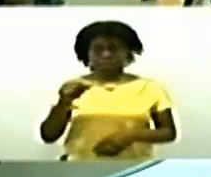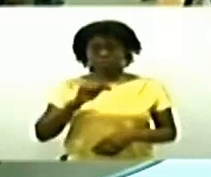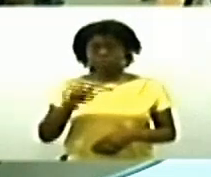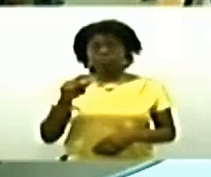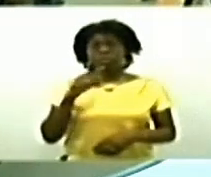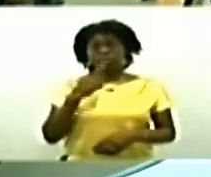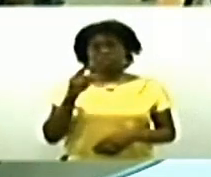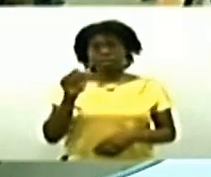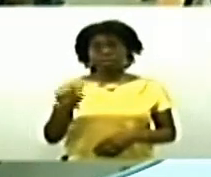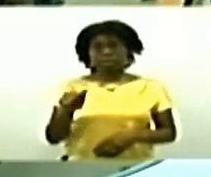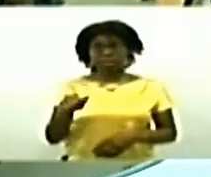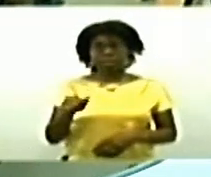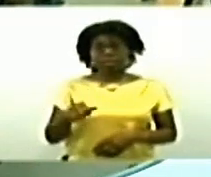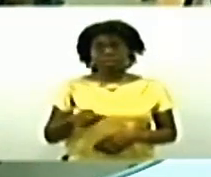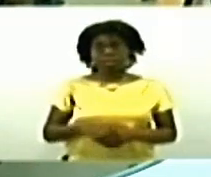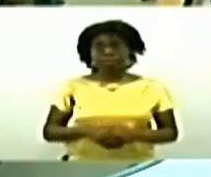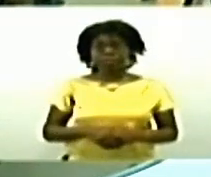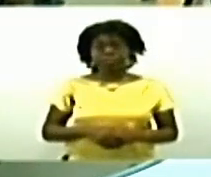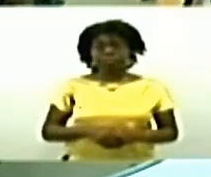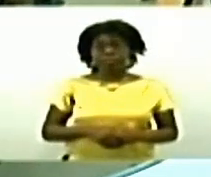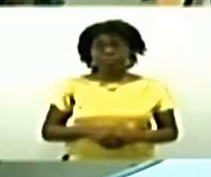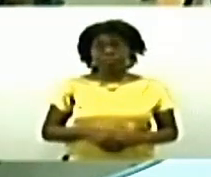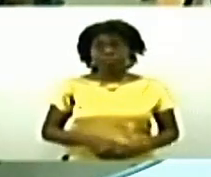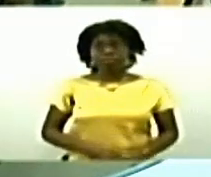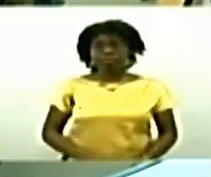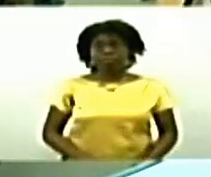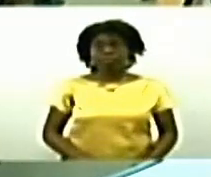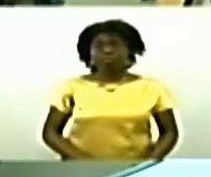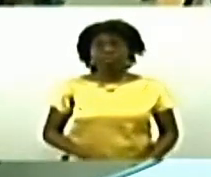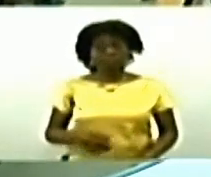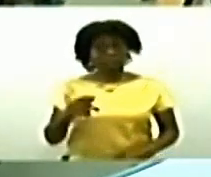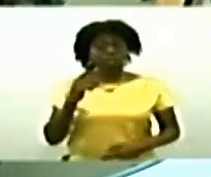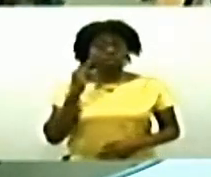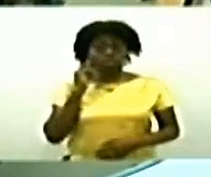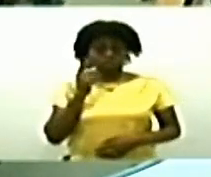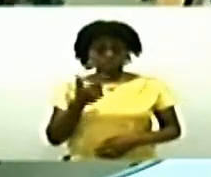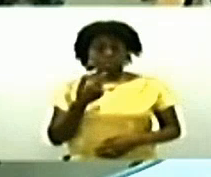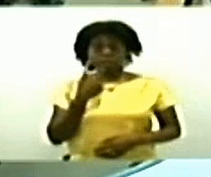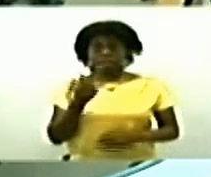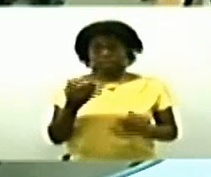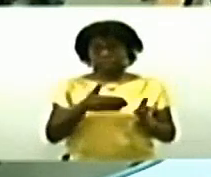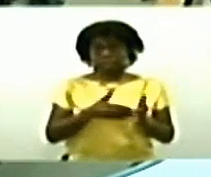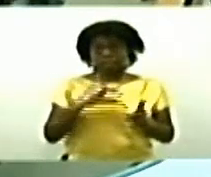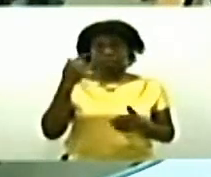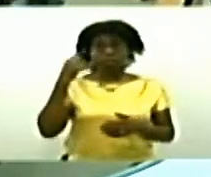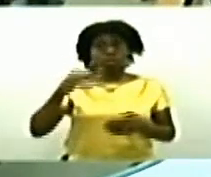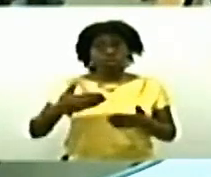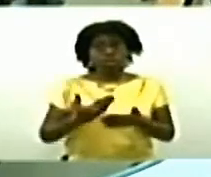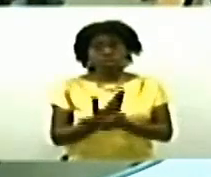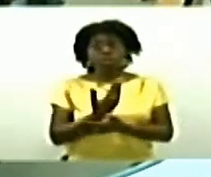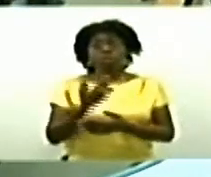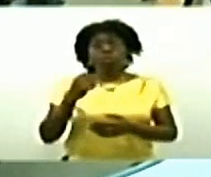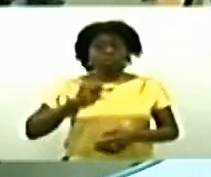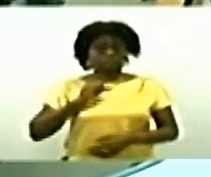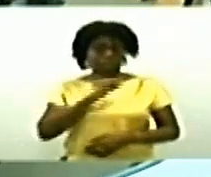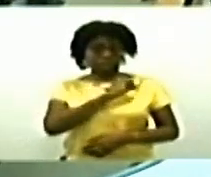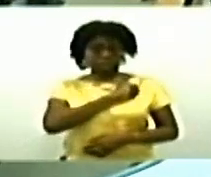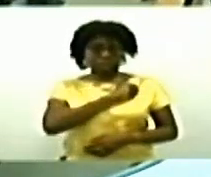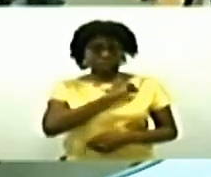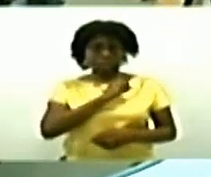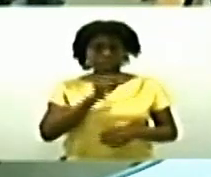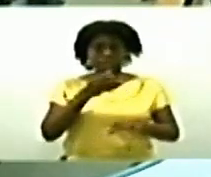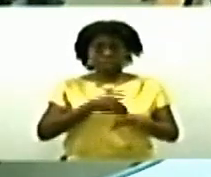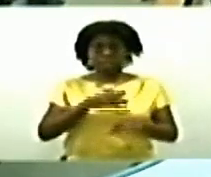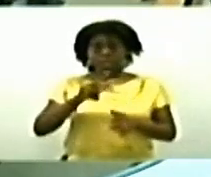A bill for an act. Excuse me, Mr. Clerk. Should have pointed out again for the new senators that at the third reading, before the question is finally